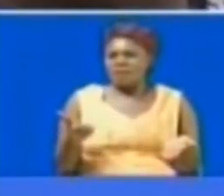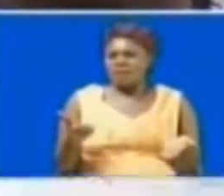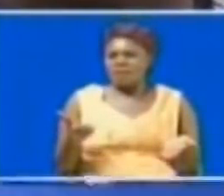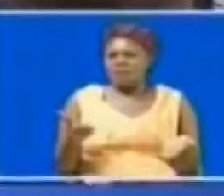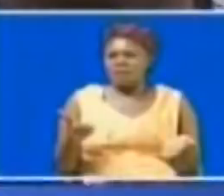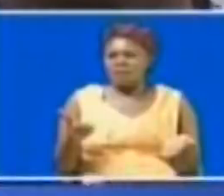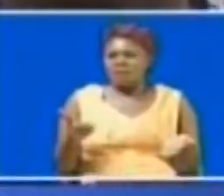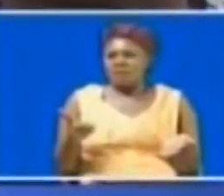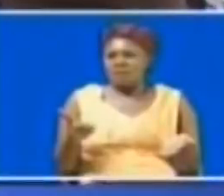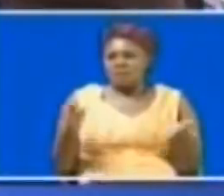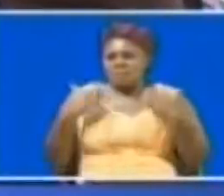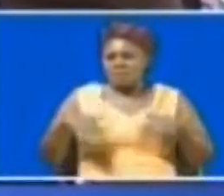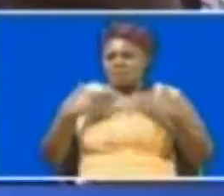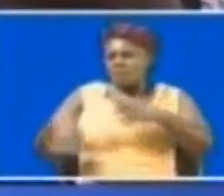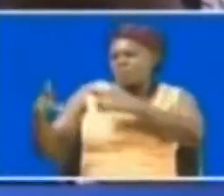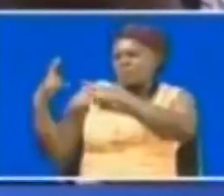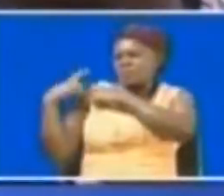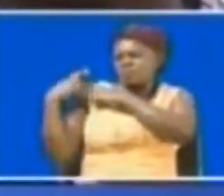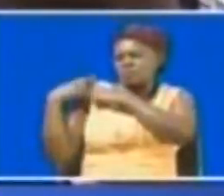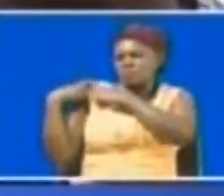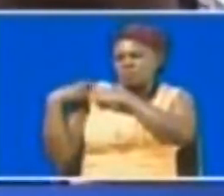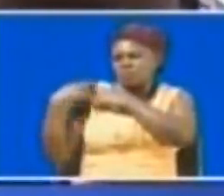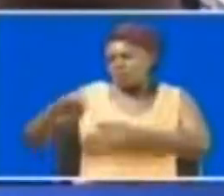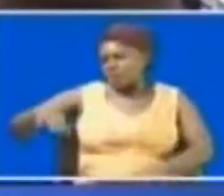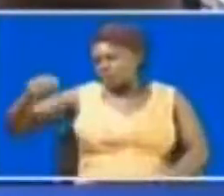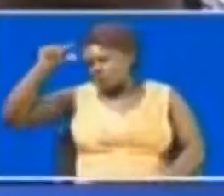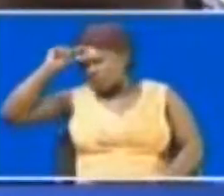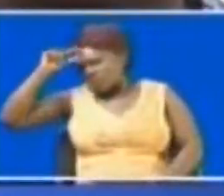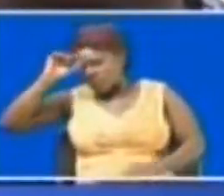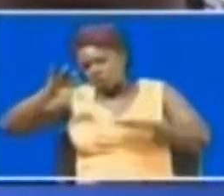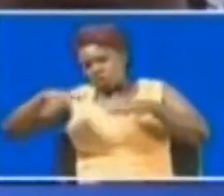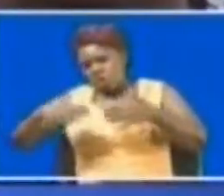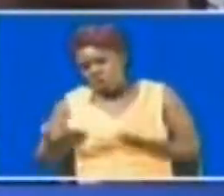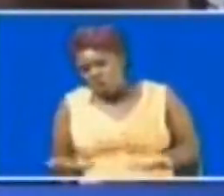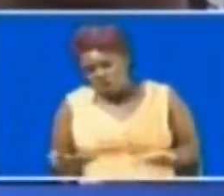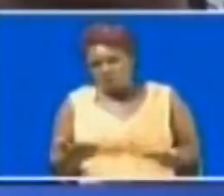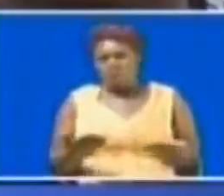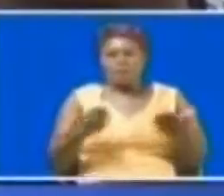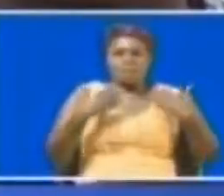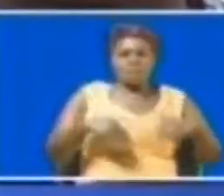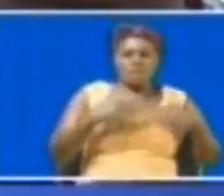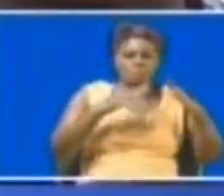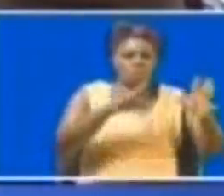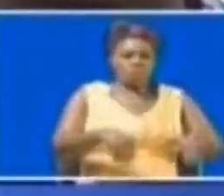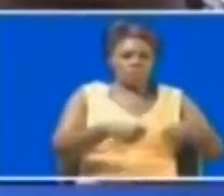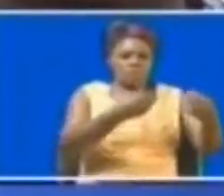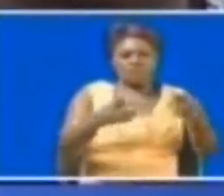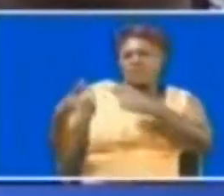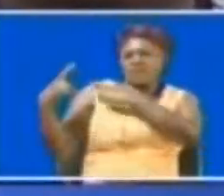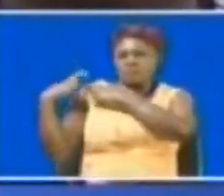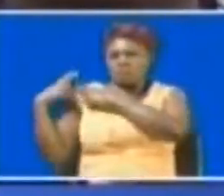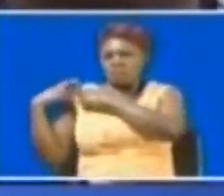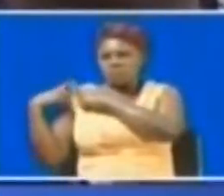the concerned parties, be it the county government of Mombasa or the people who have been given this